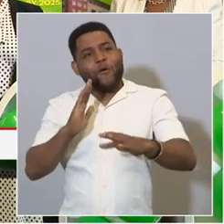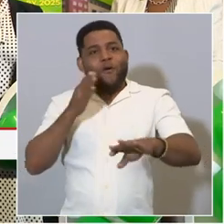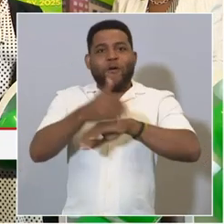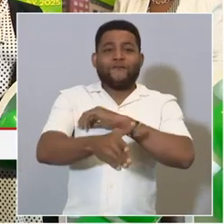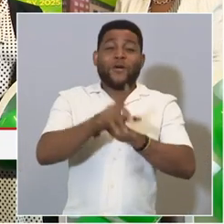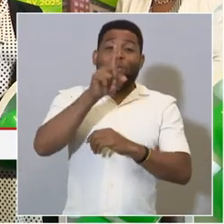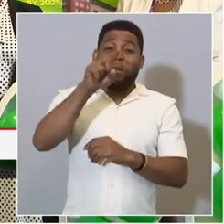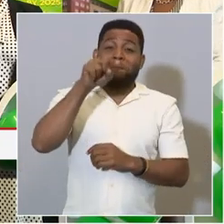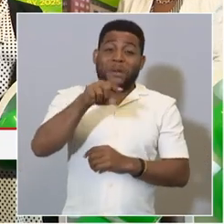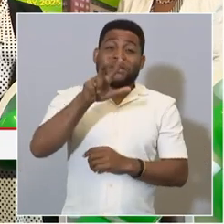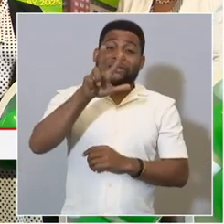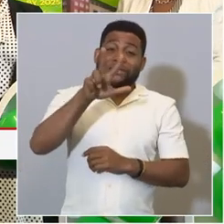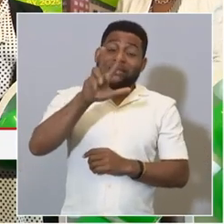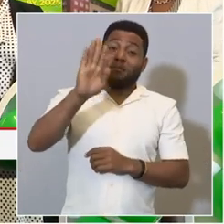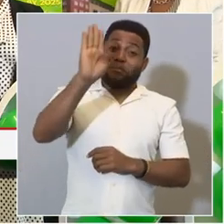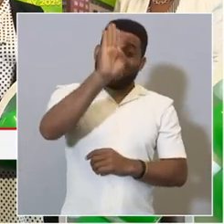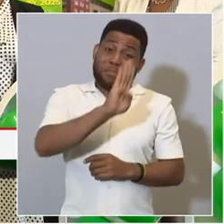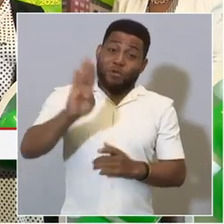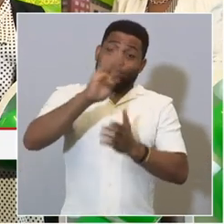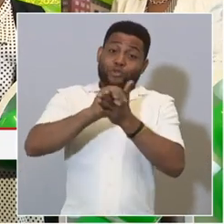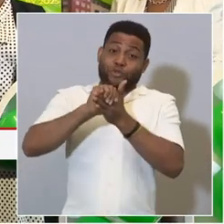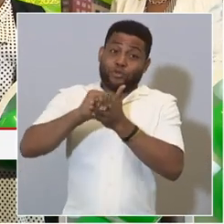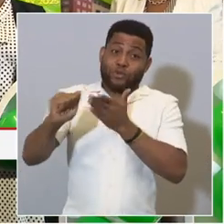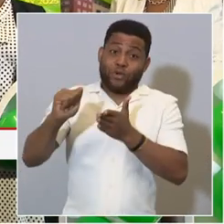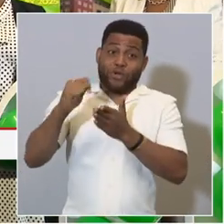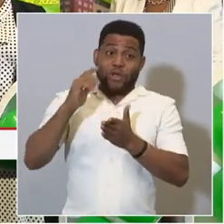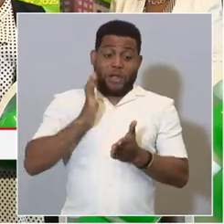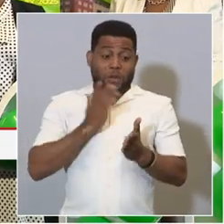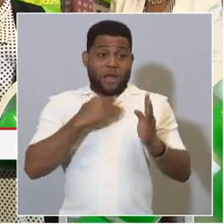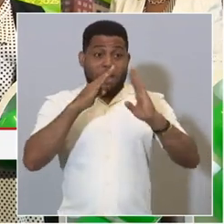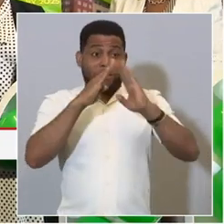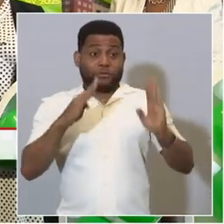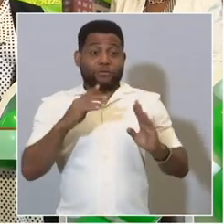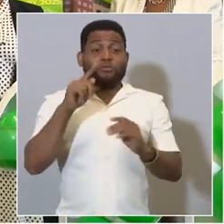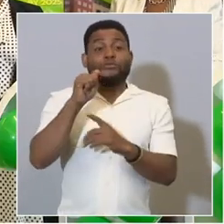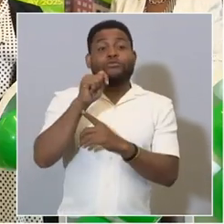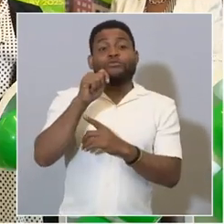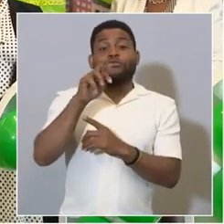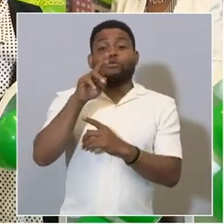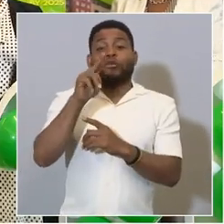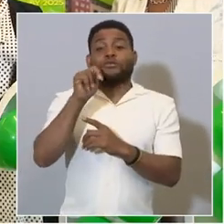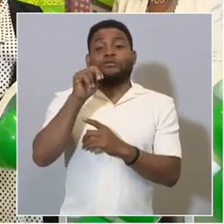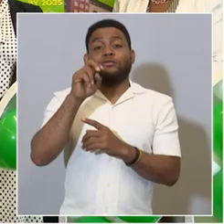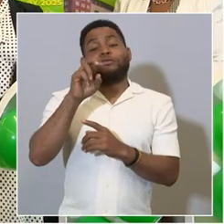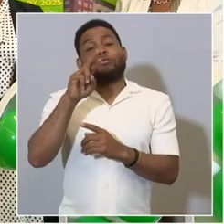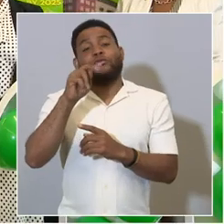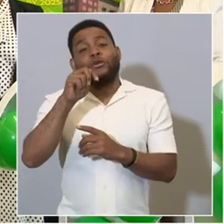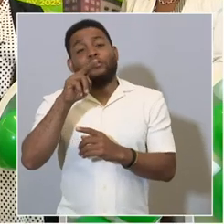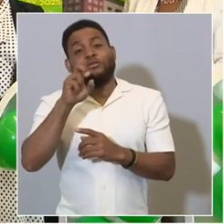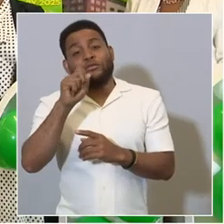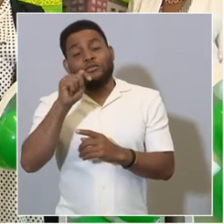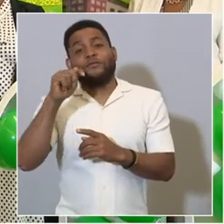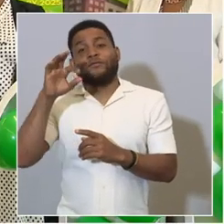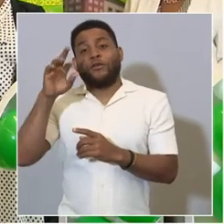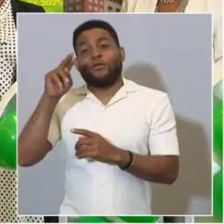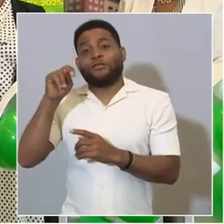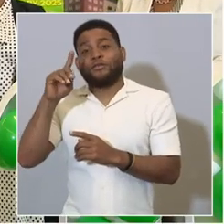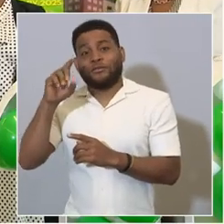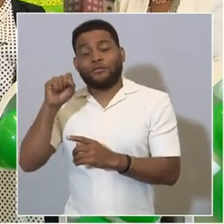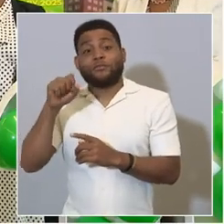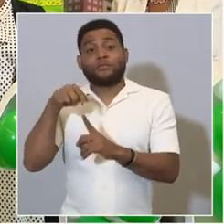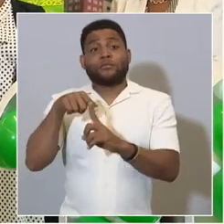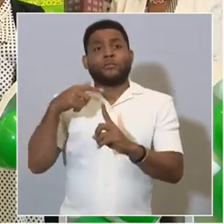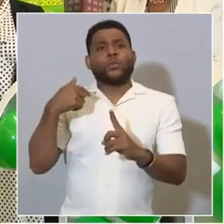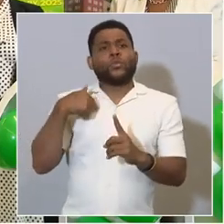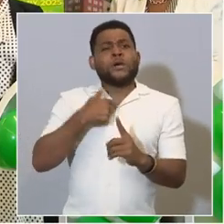Trust Fund. And most importantly, we got the money out the door. We kept working throughout the pandemic, and we looked